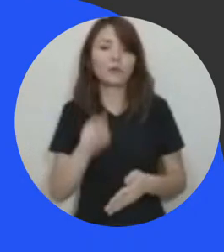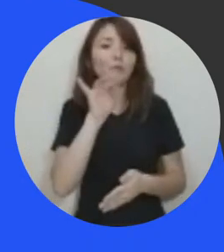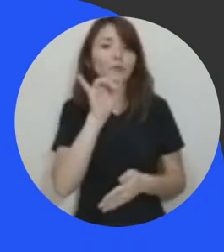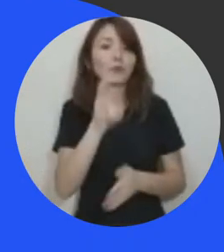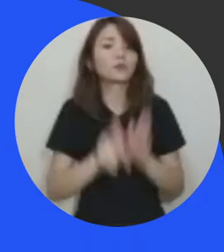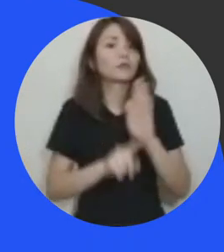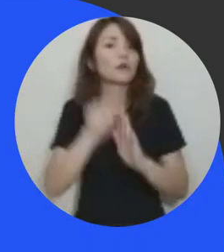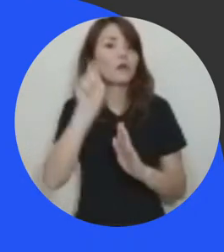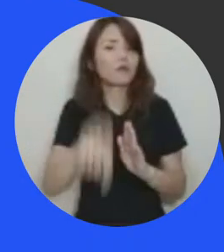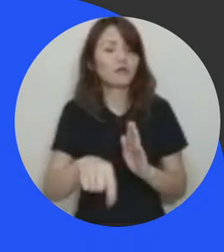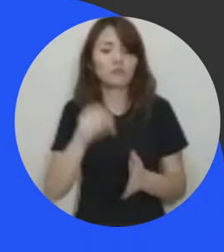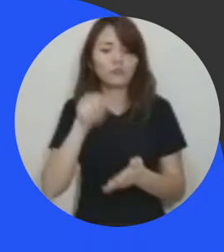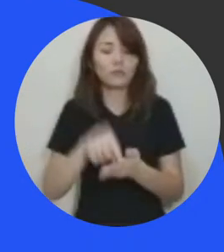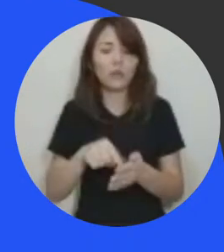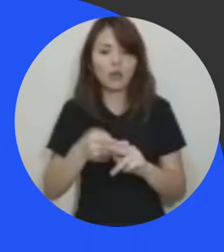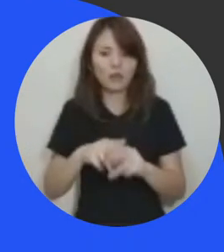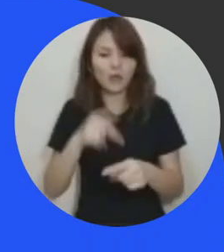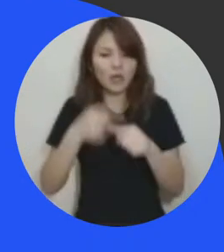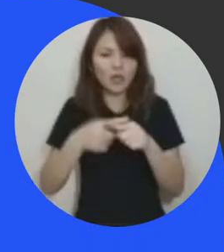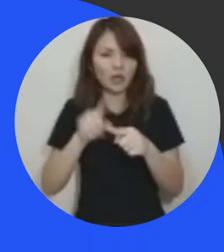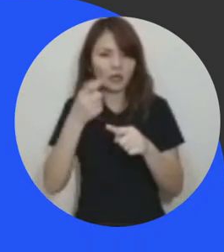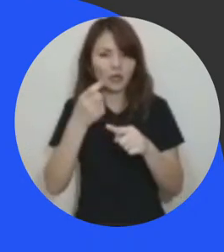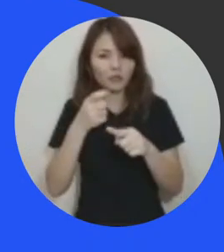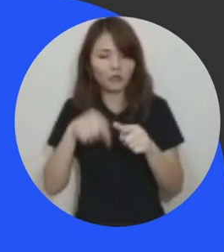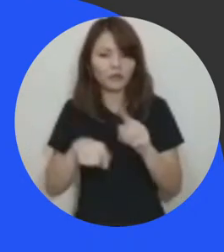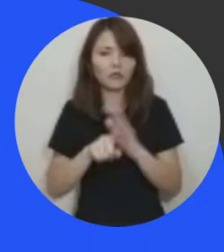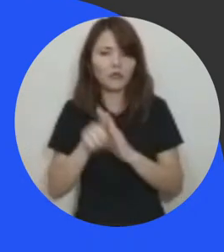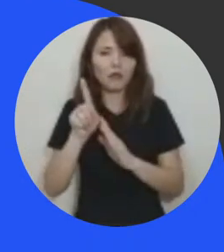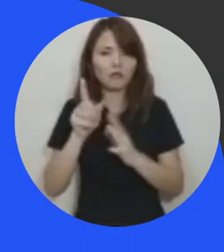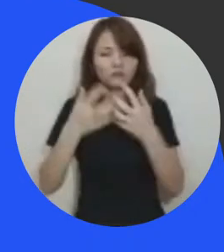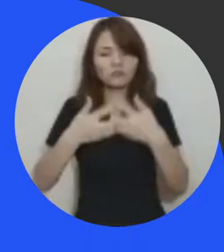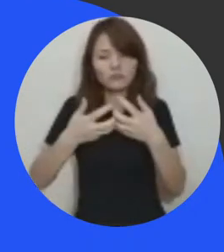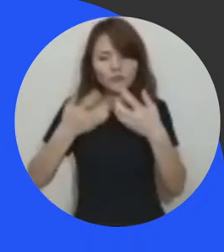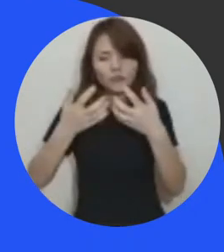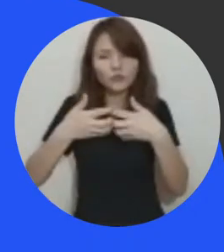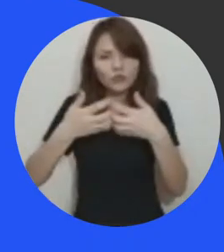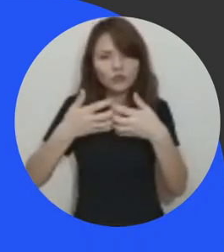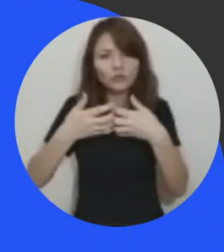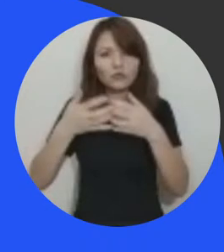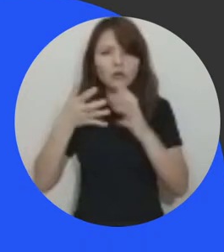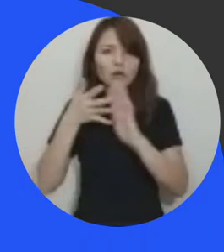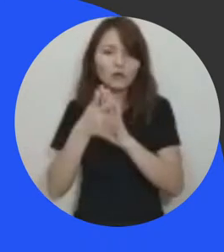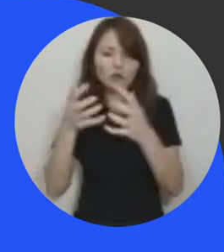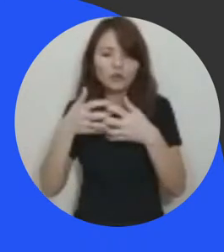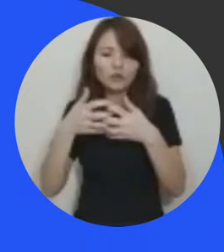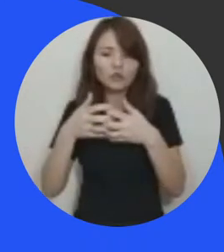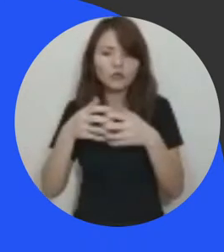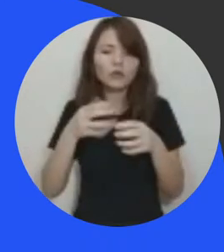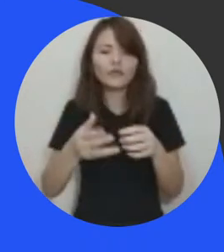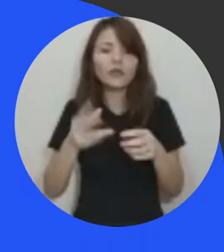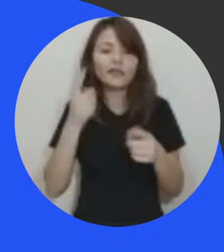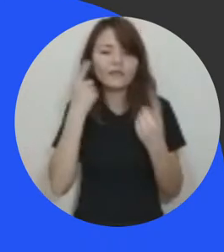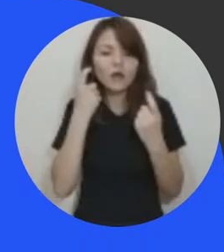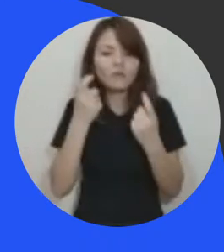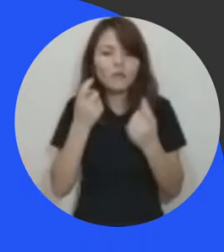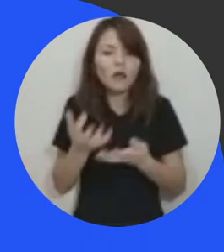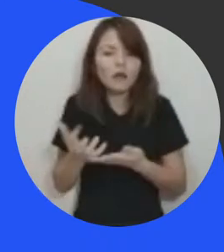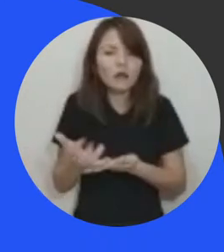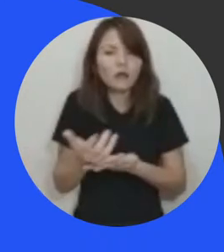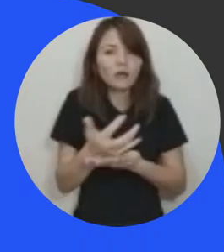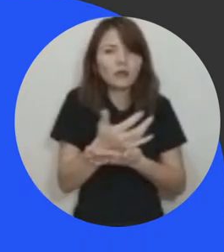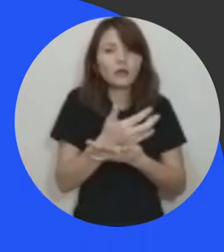in the DNA and reading off the information from that genome. And what you can see on the right